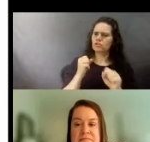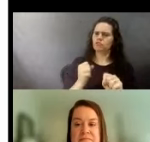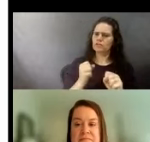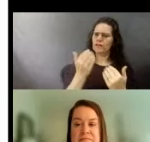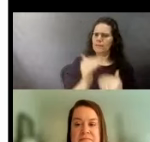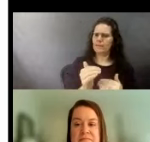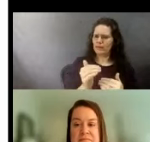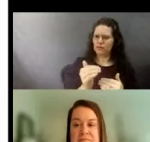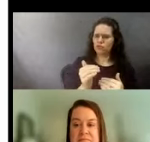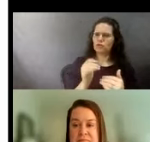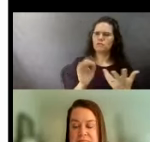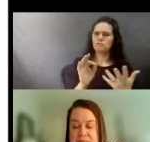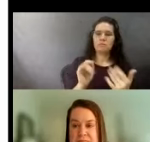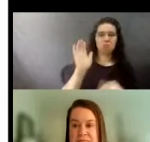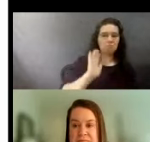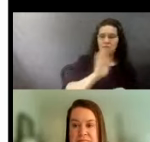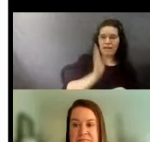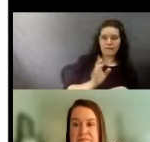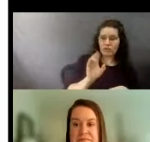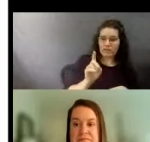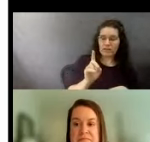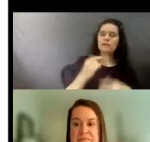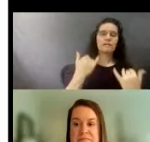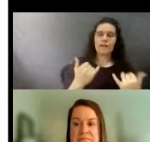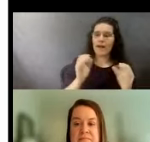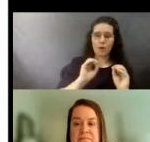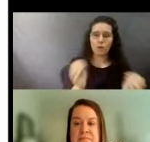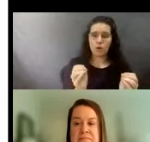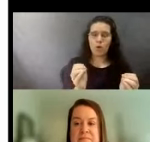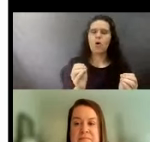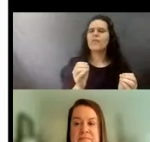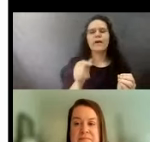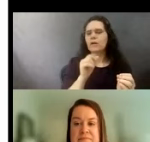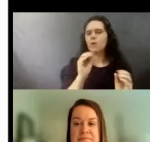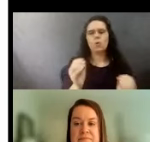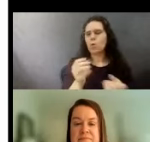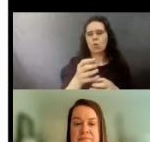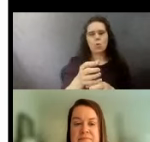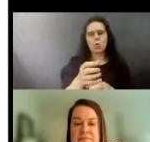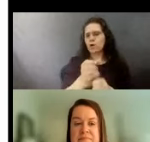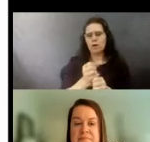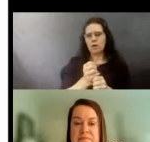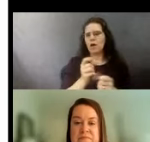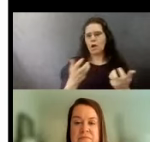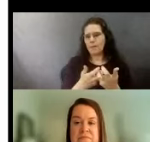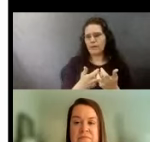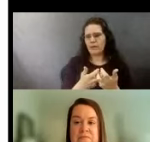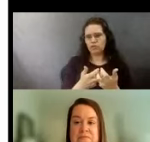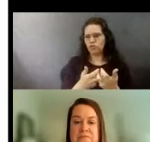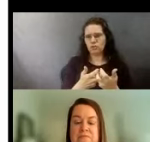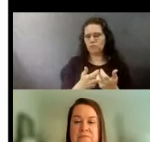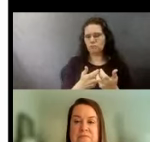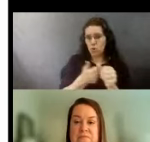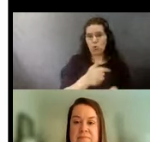either currently or in the past, you do not get an accommodation under the ADA Amendments Act. You only